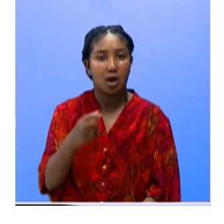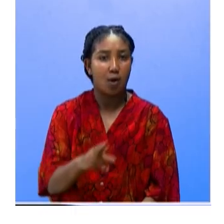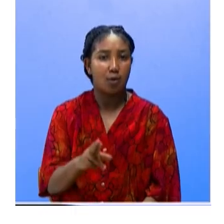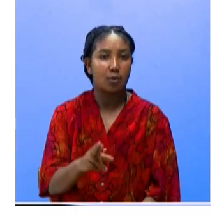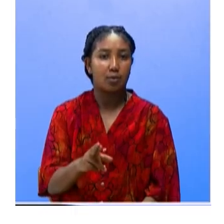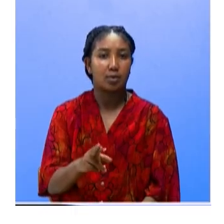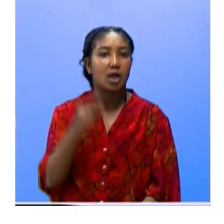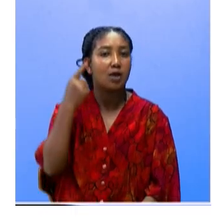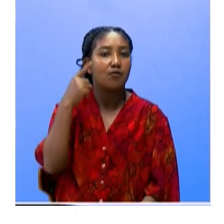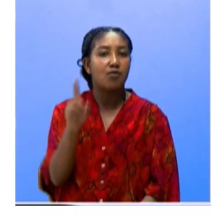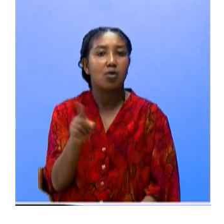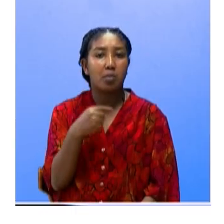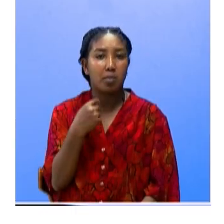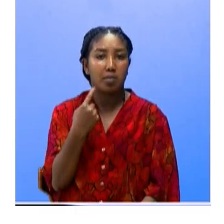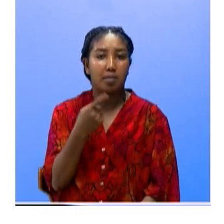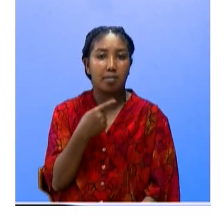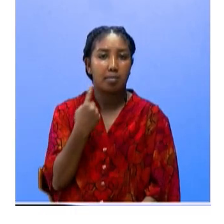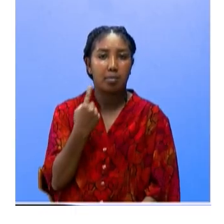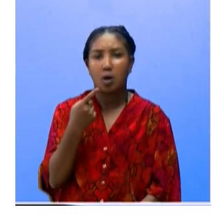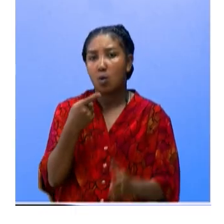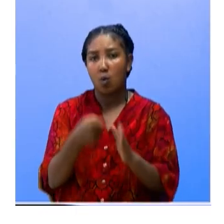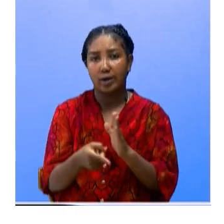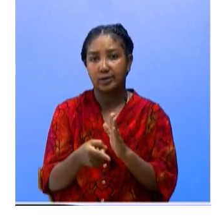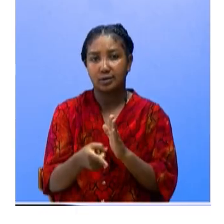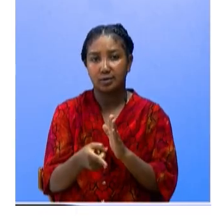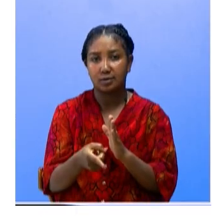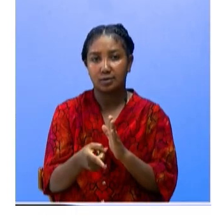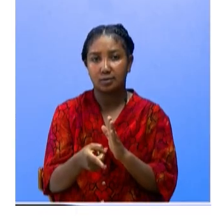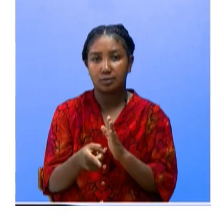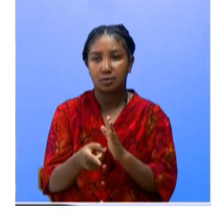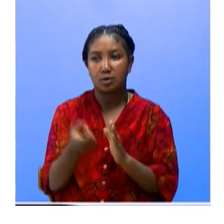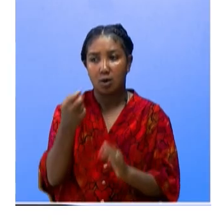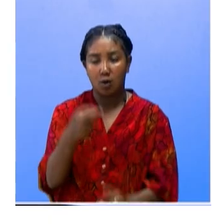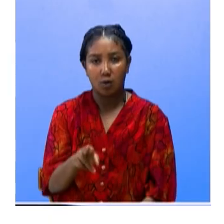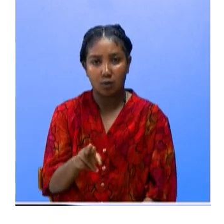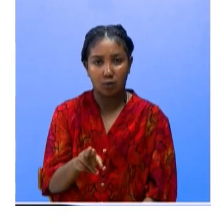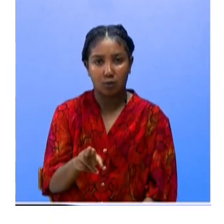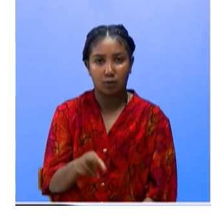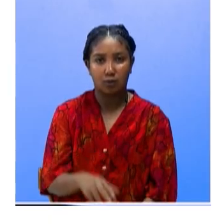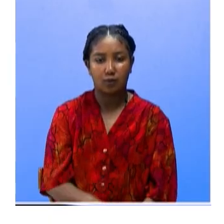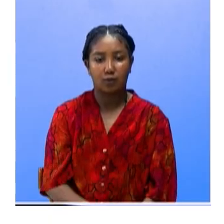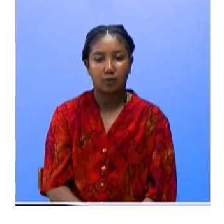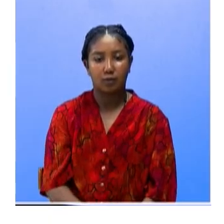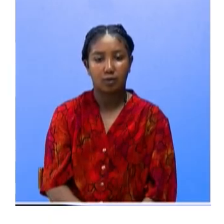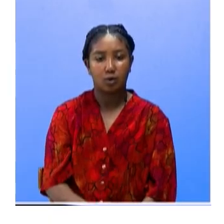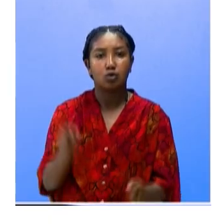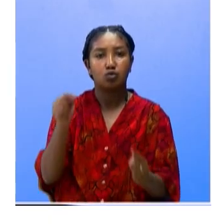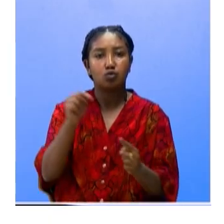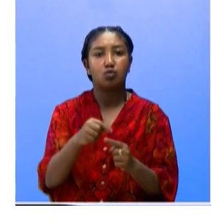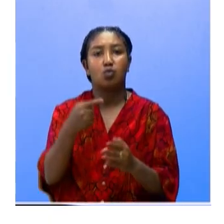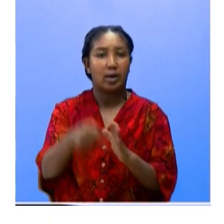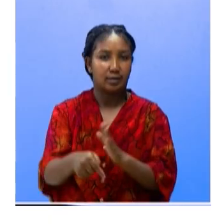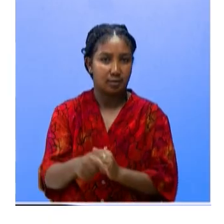or for what, or yes, to what.